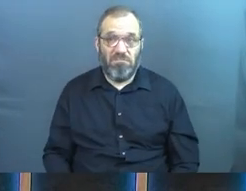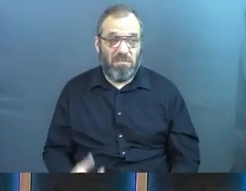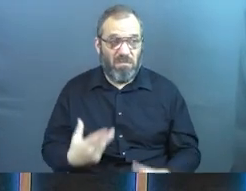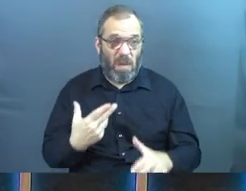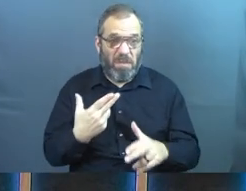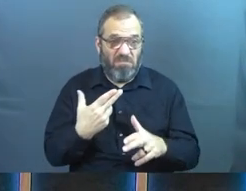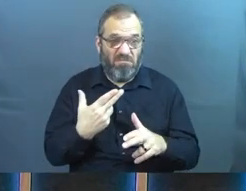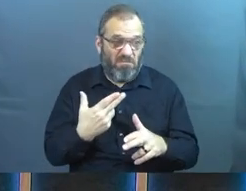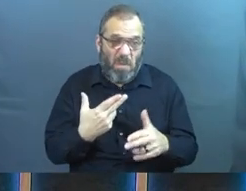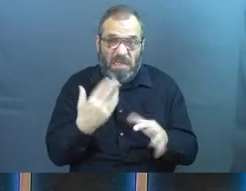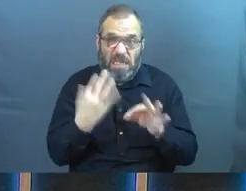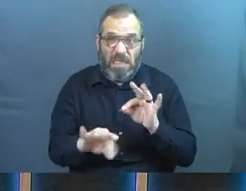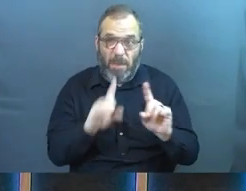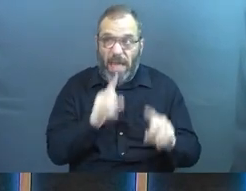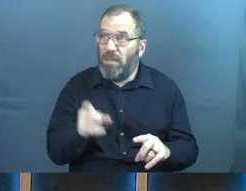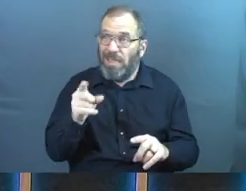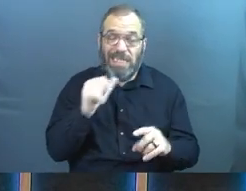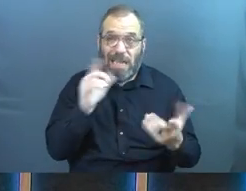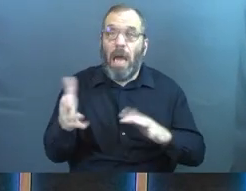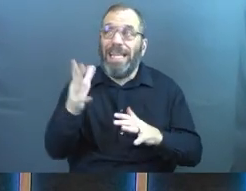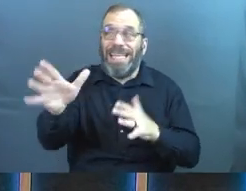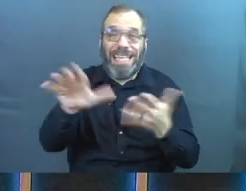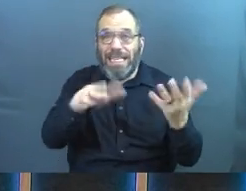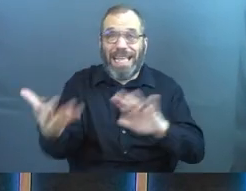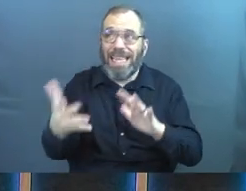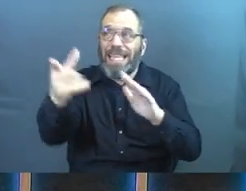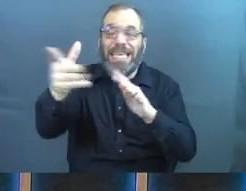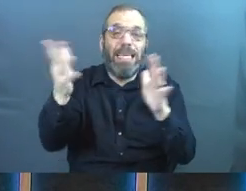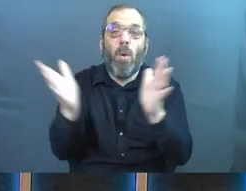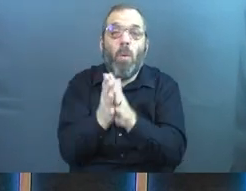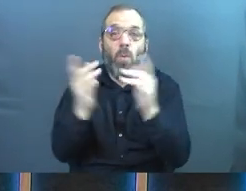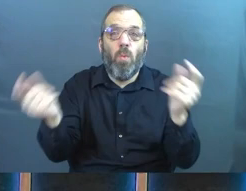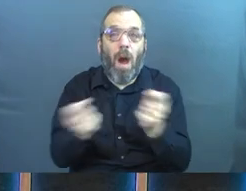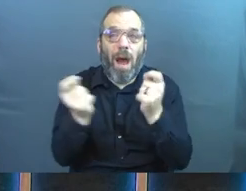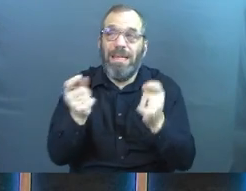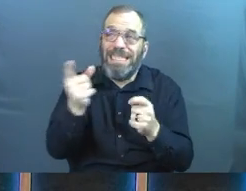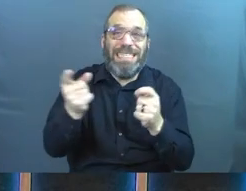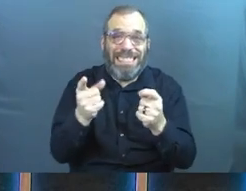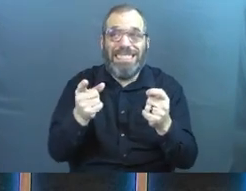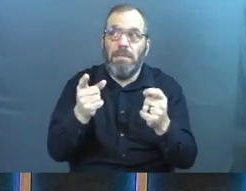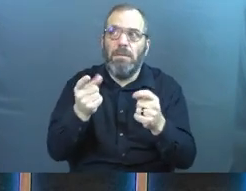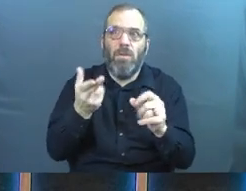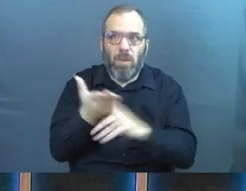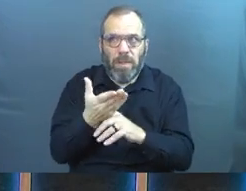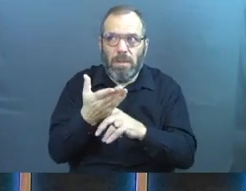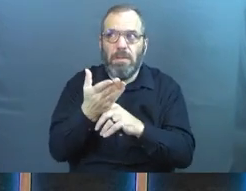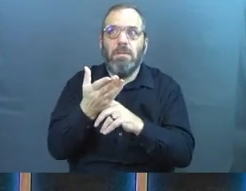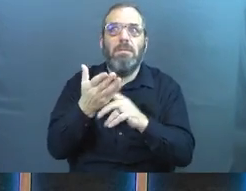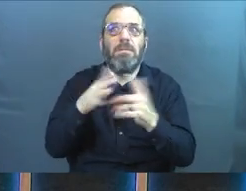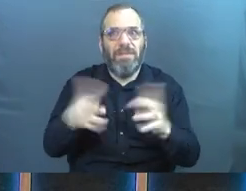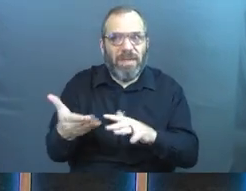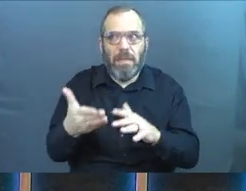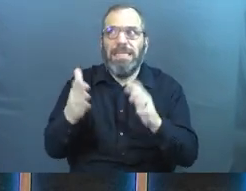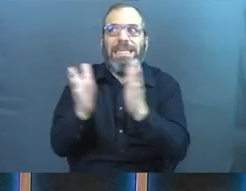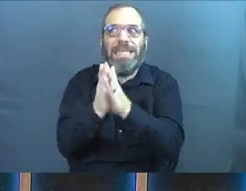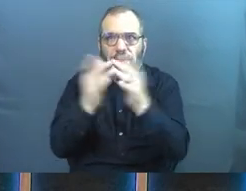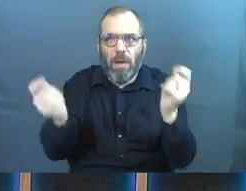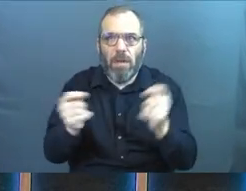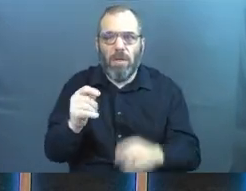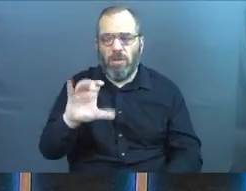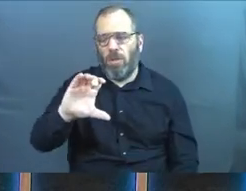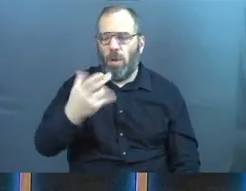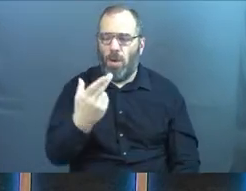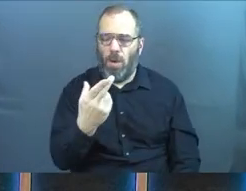wasn't. Through his death, he won. Through his defeat, he was victorious. And so